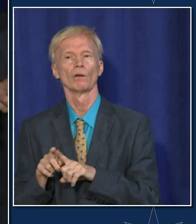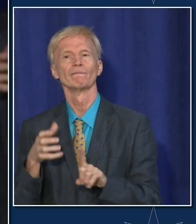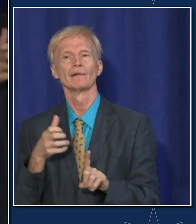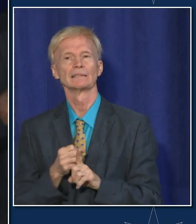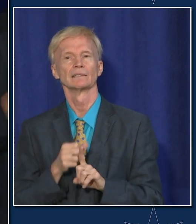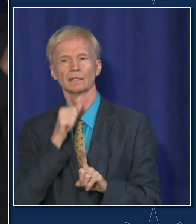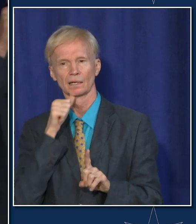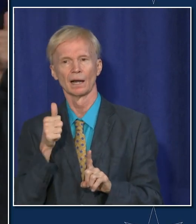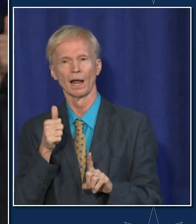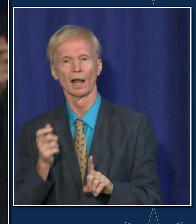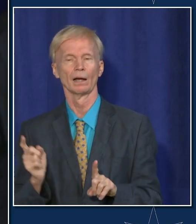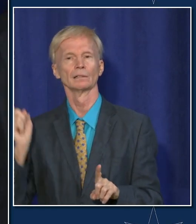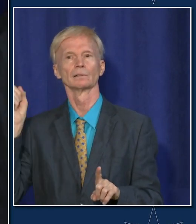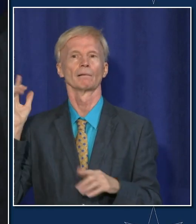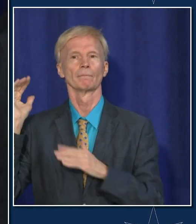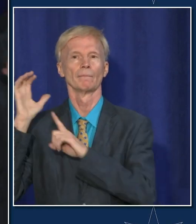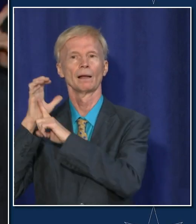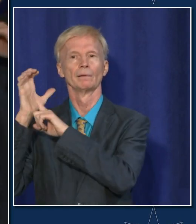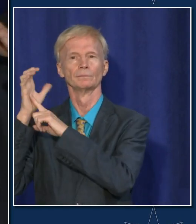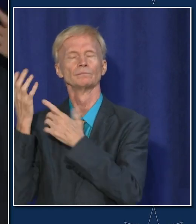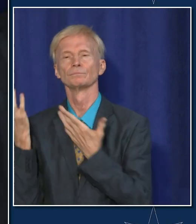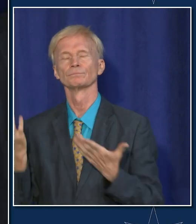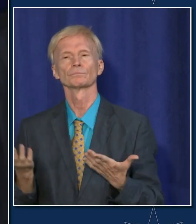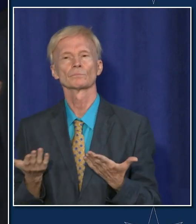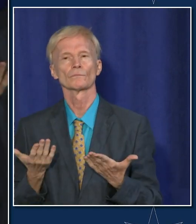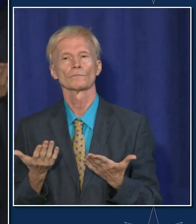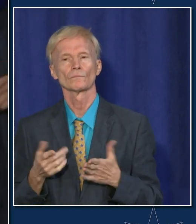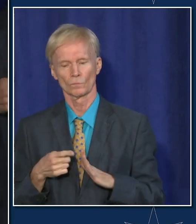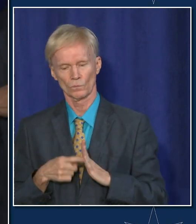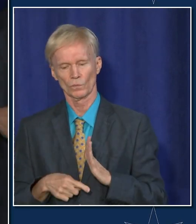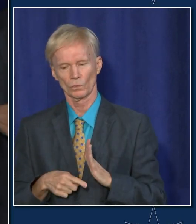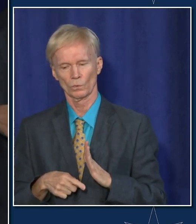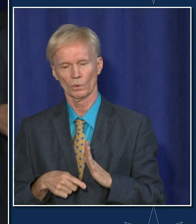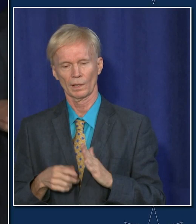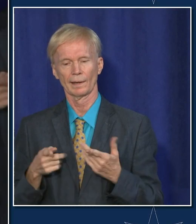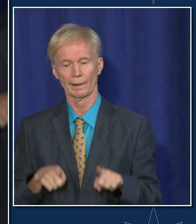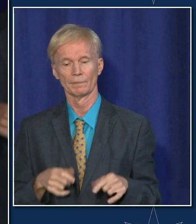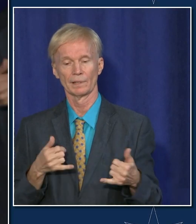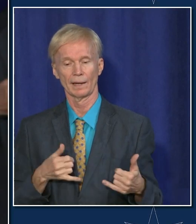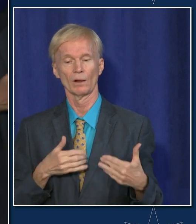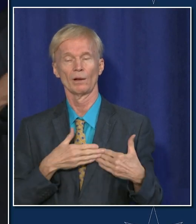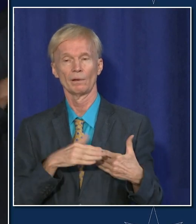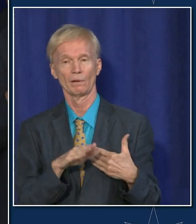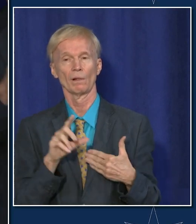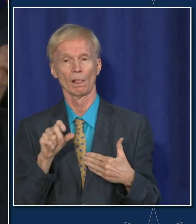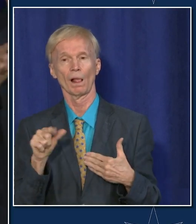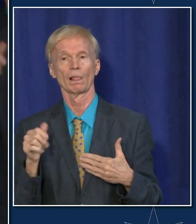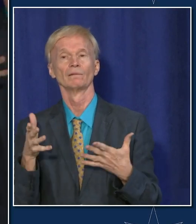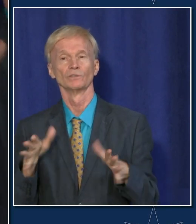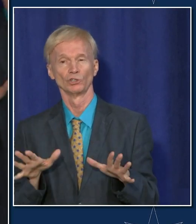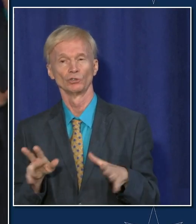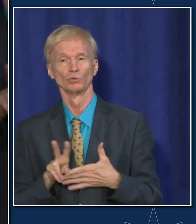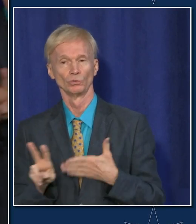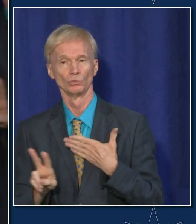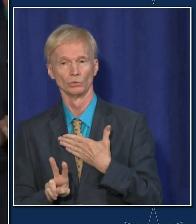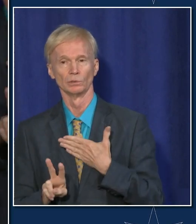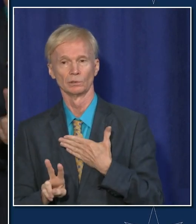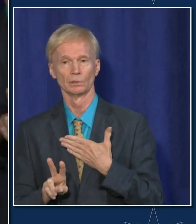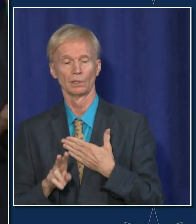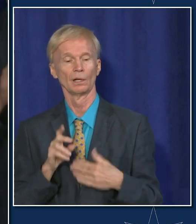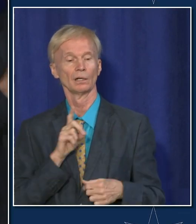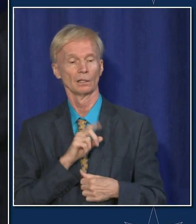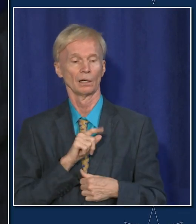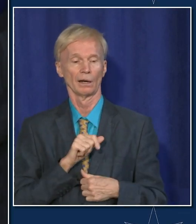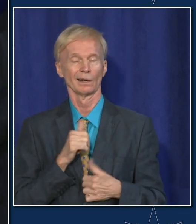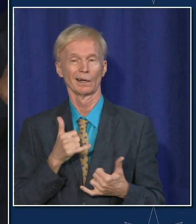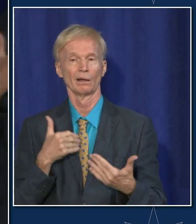is not spiking. With what you've seen post Lollapalooza so far, and looking at that data, and just as we continue to move closer